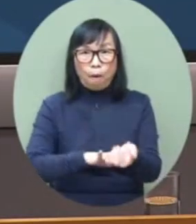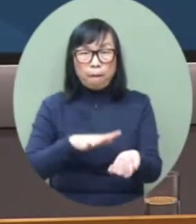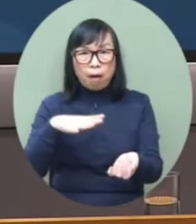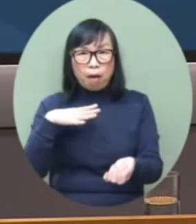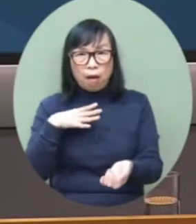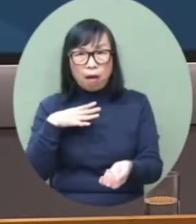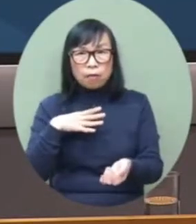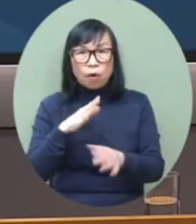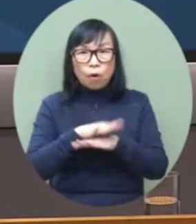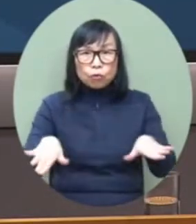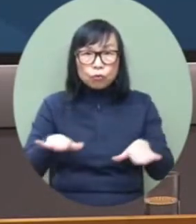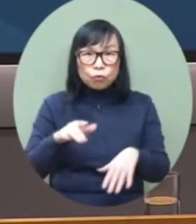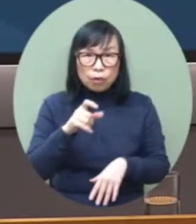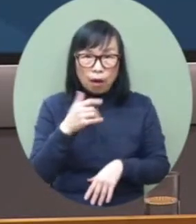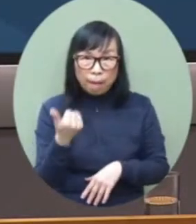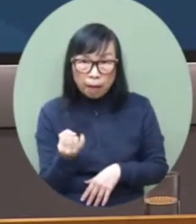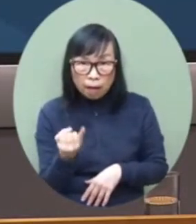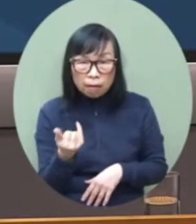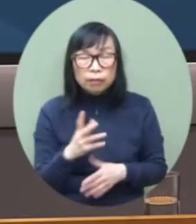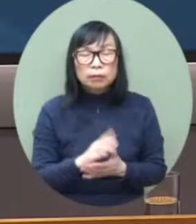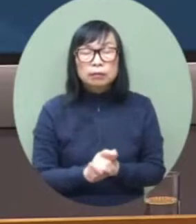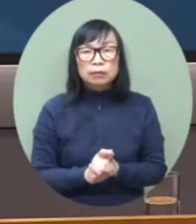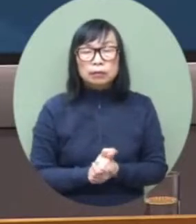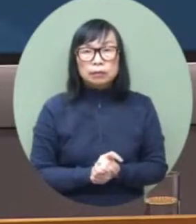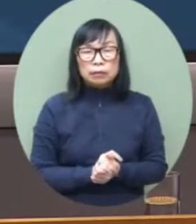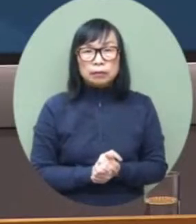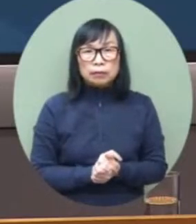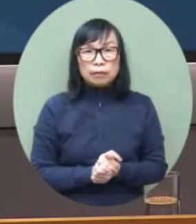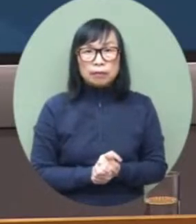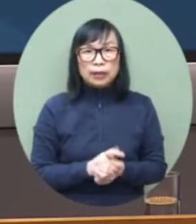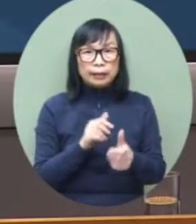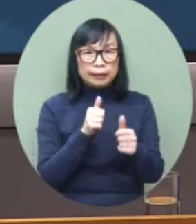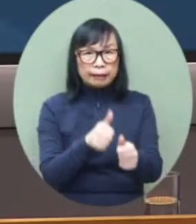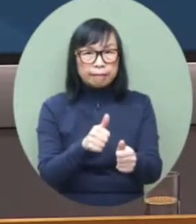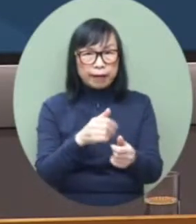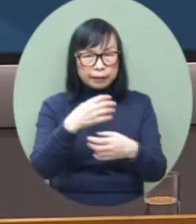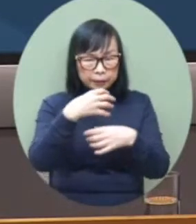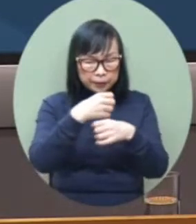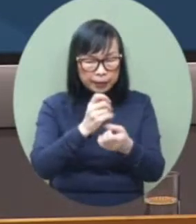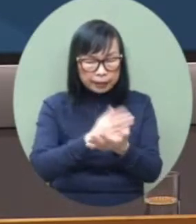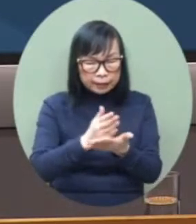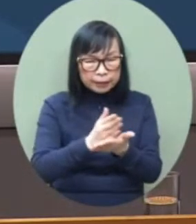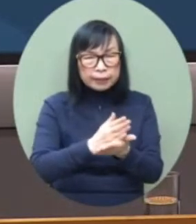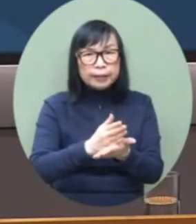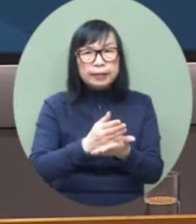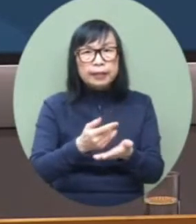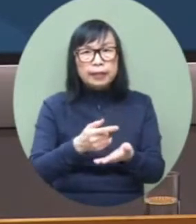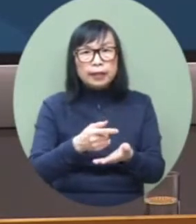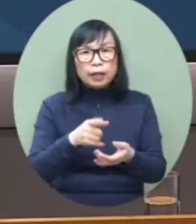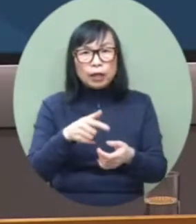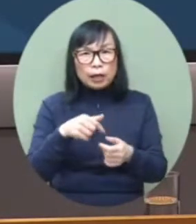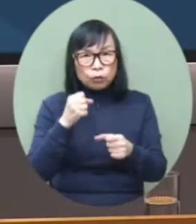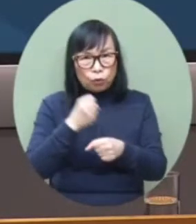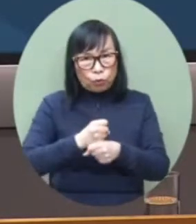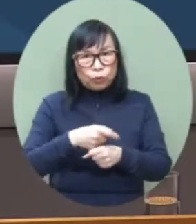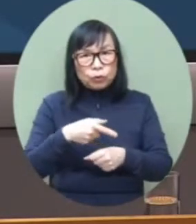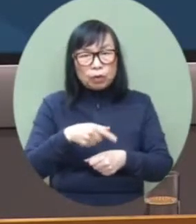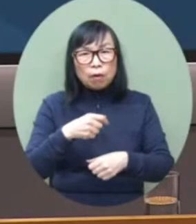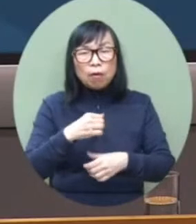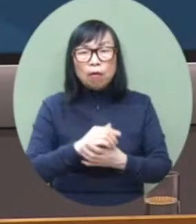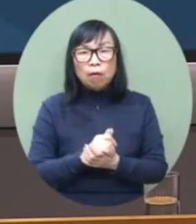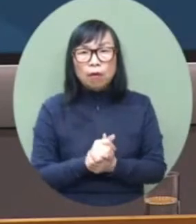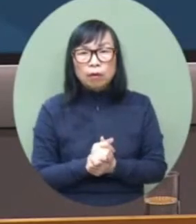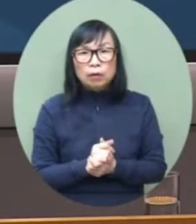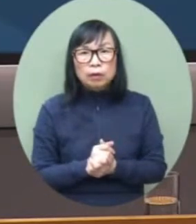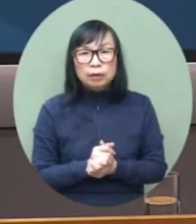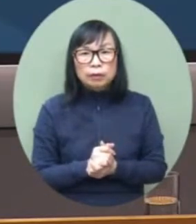the individual from these facilities based on test result. So based on this and also the need